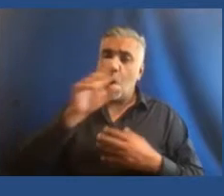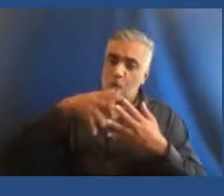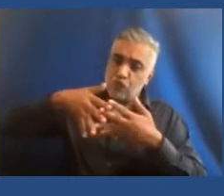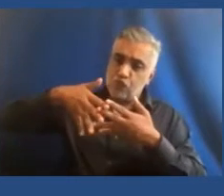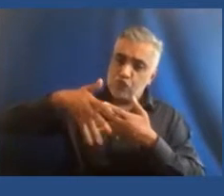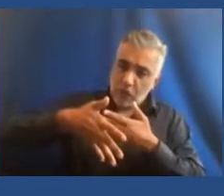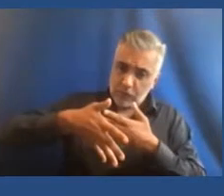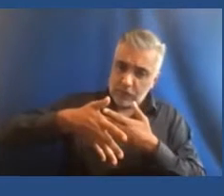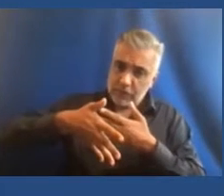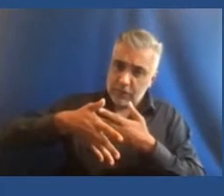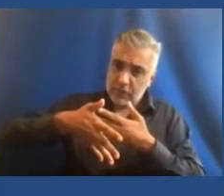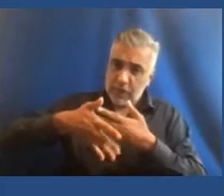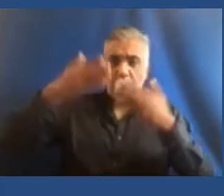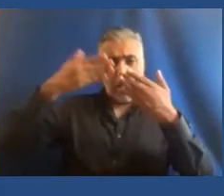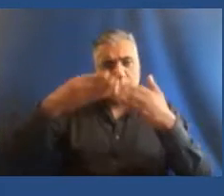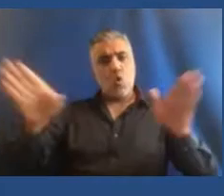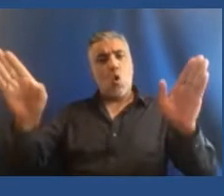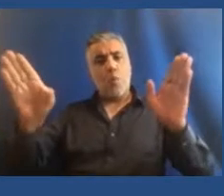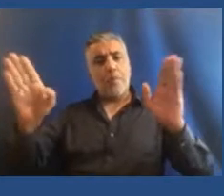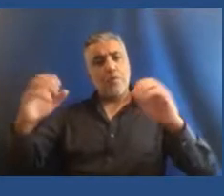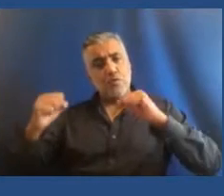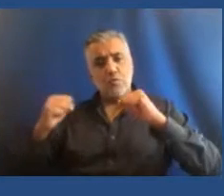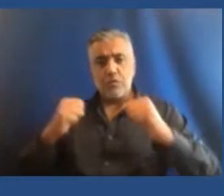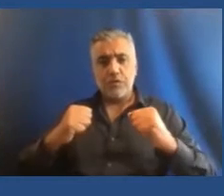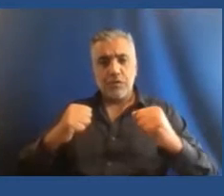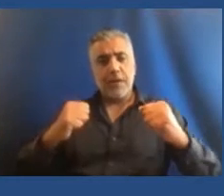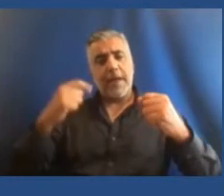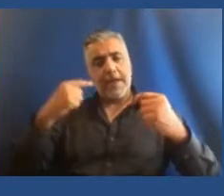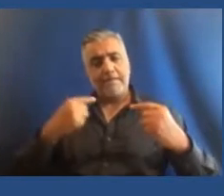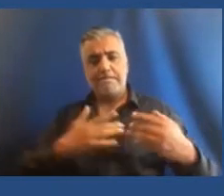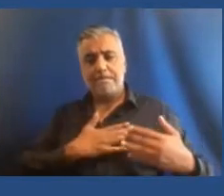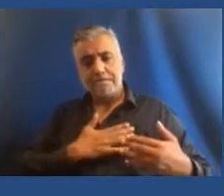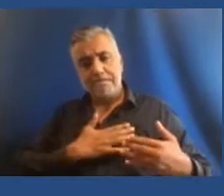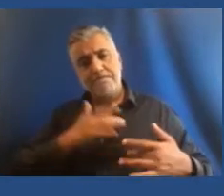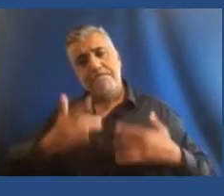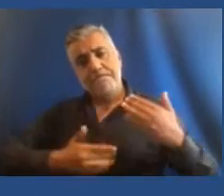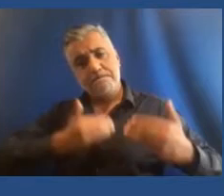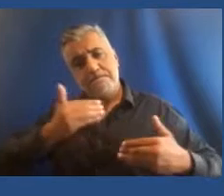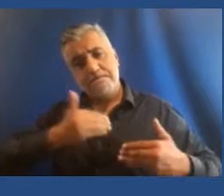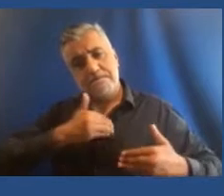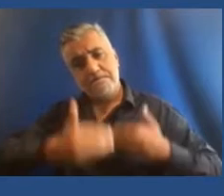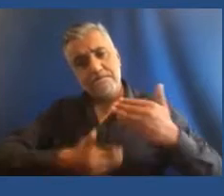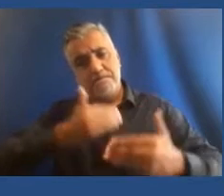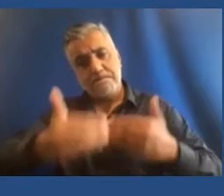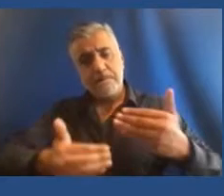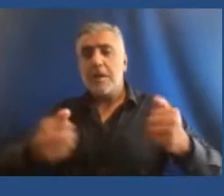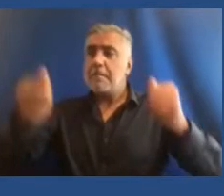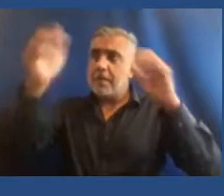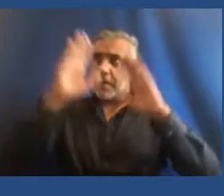to the thirst of the men and women of our time. My wish is that you be like that,